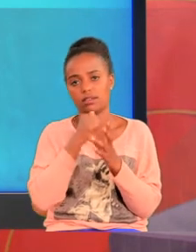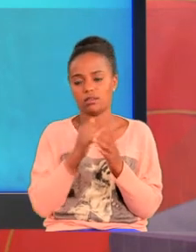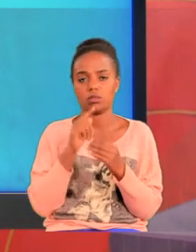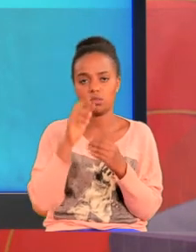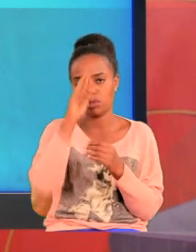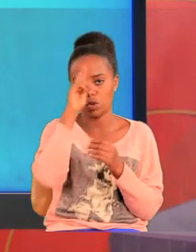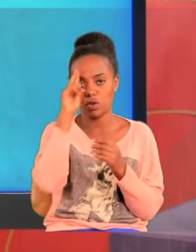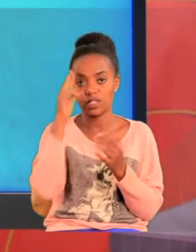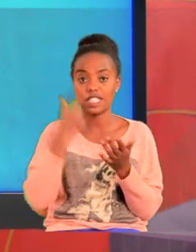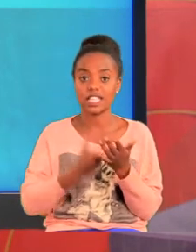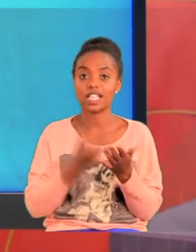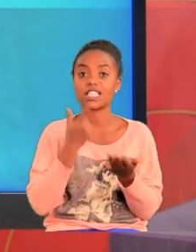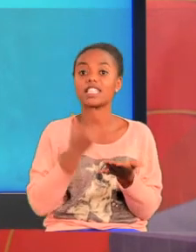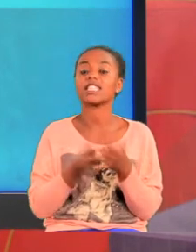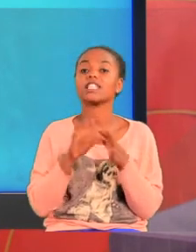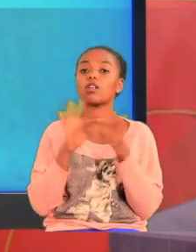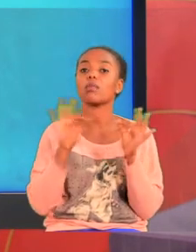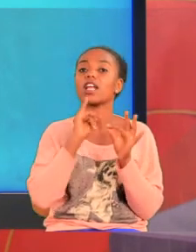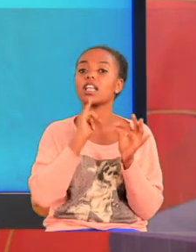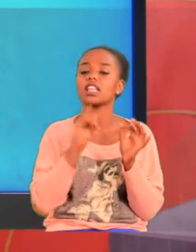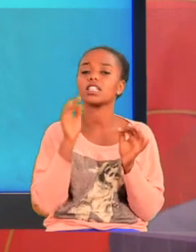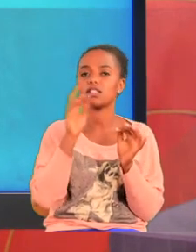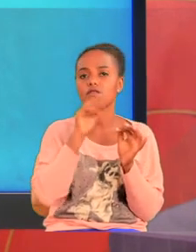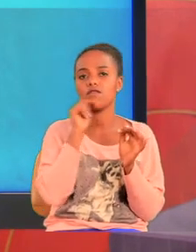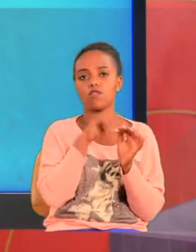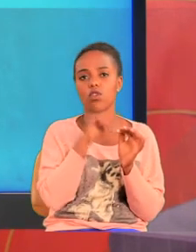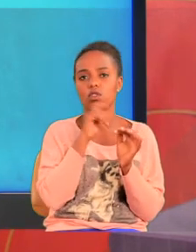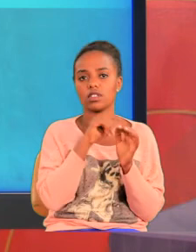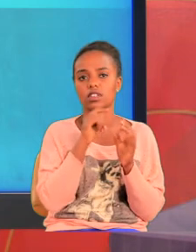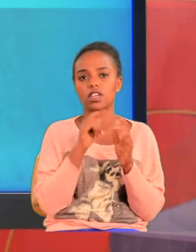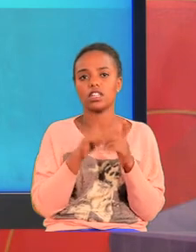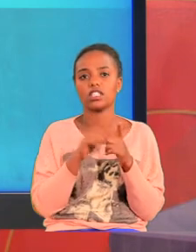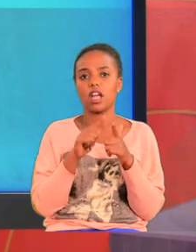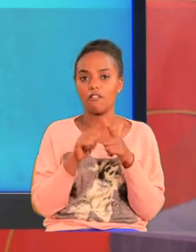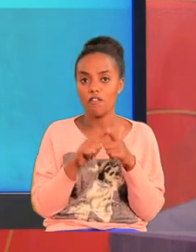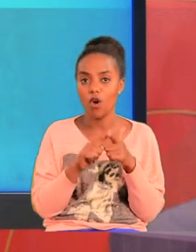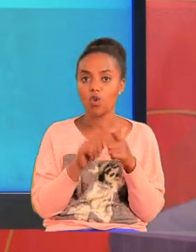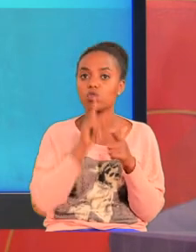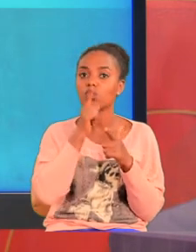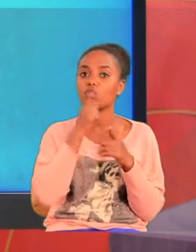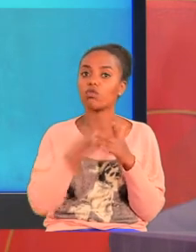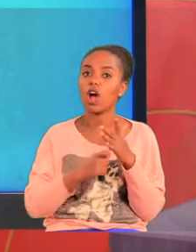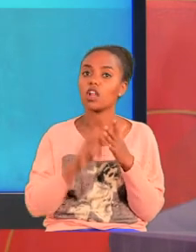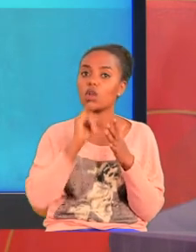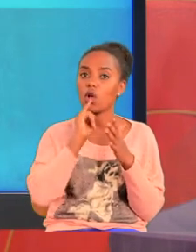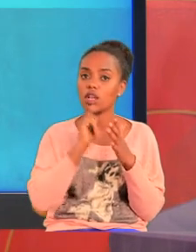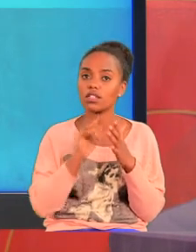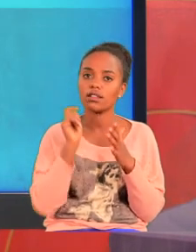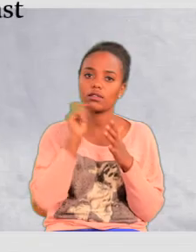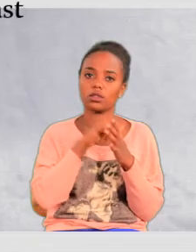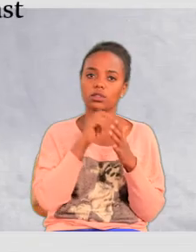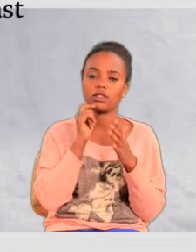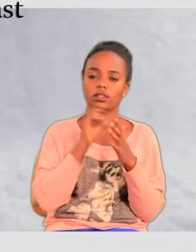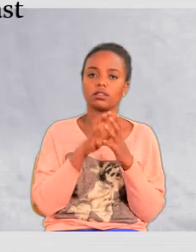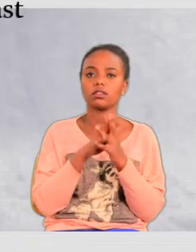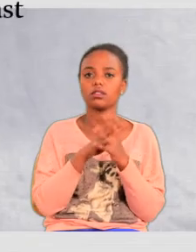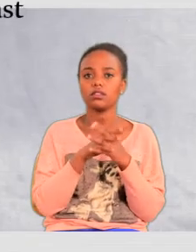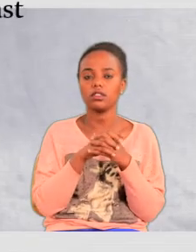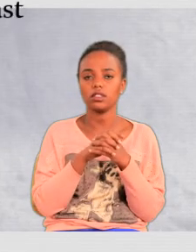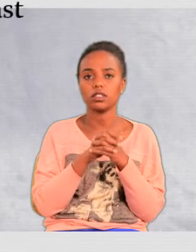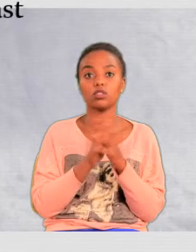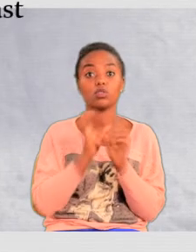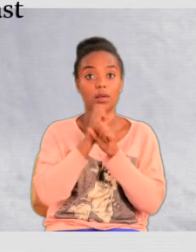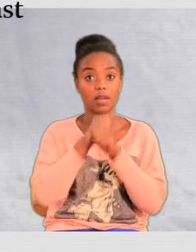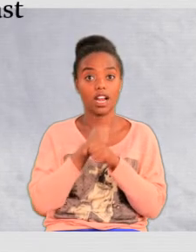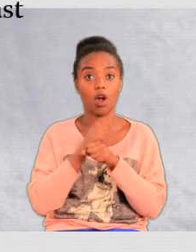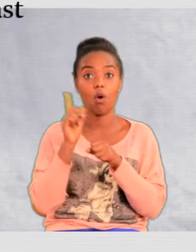this, this statement is false. Therefore, it is truth value is false. Now to